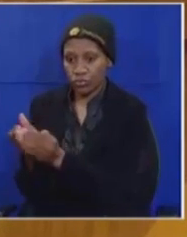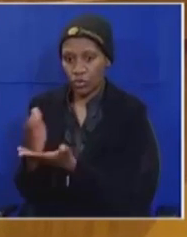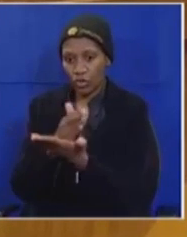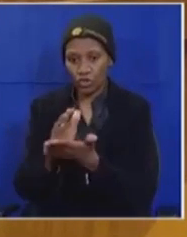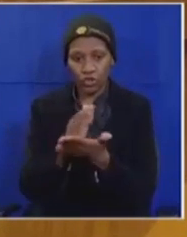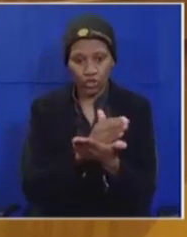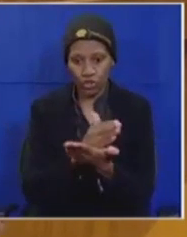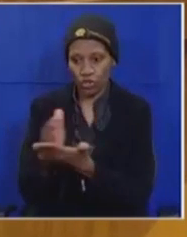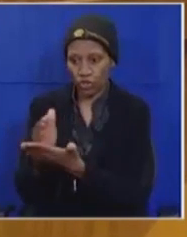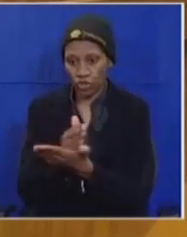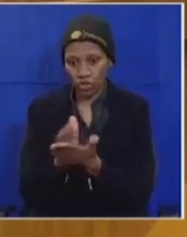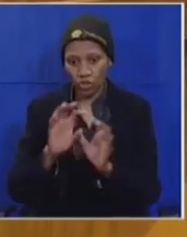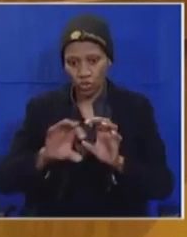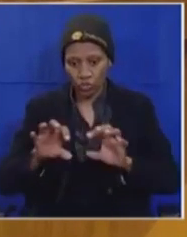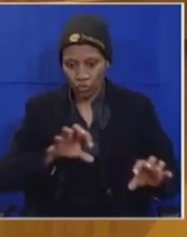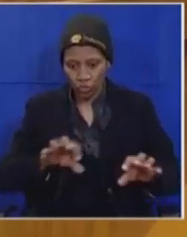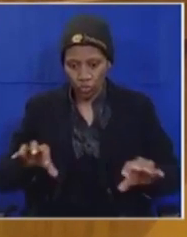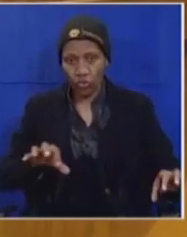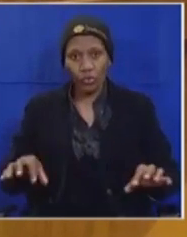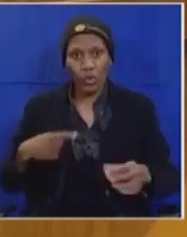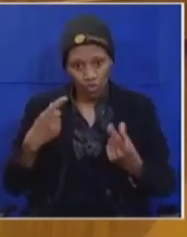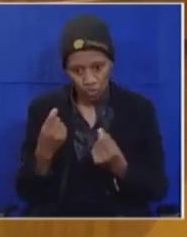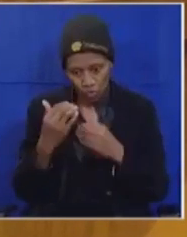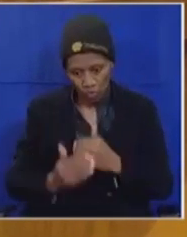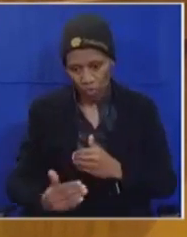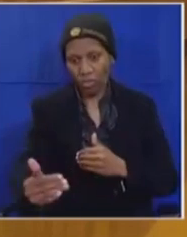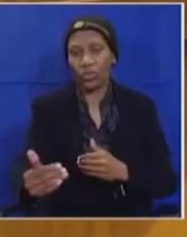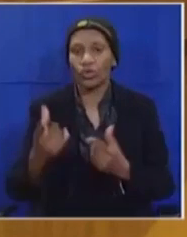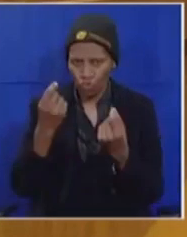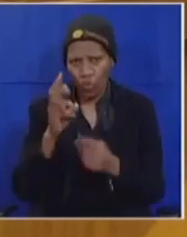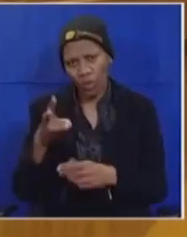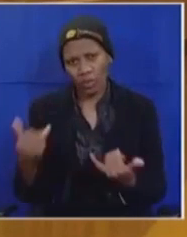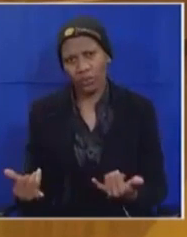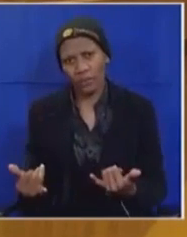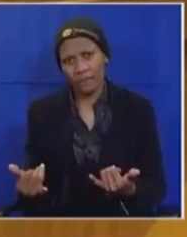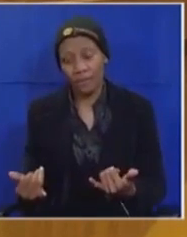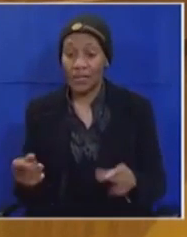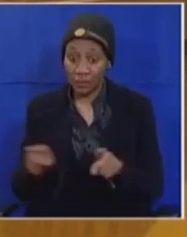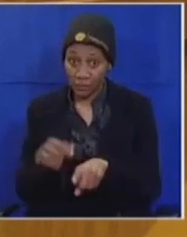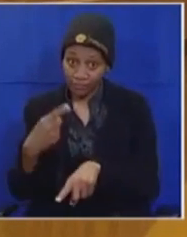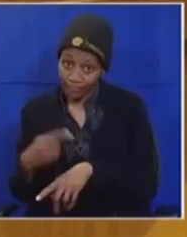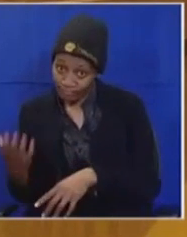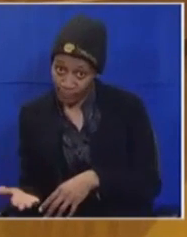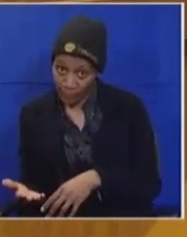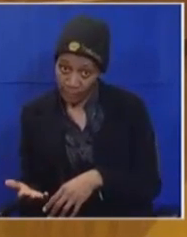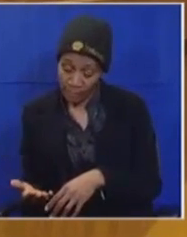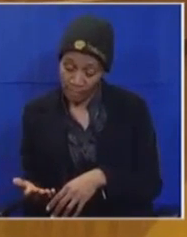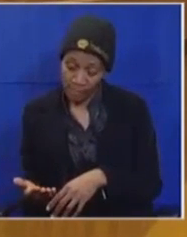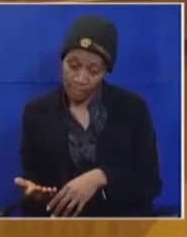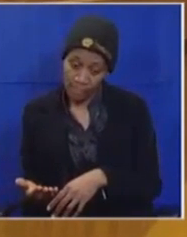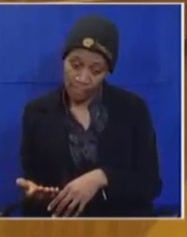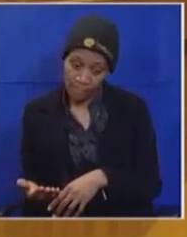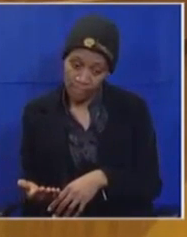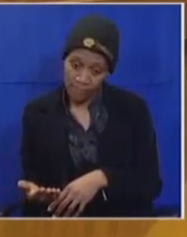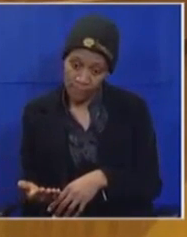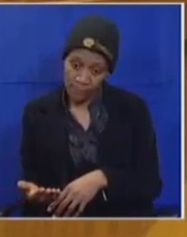country. That is what we are going to do. And as we do that, the one thing that